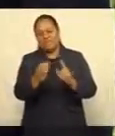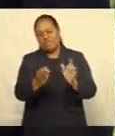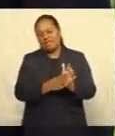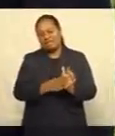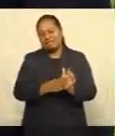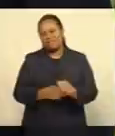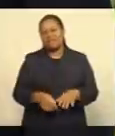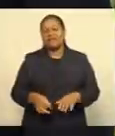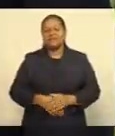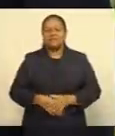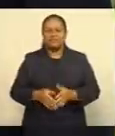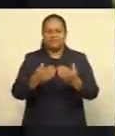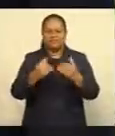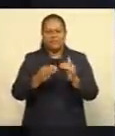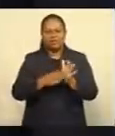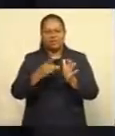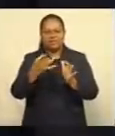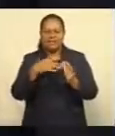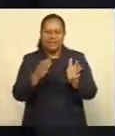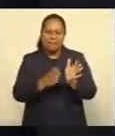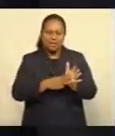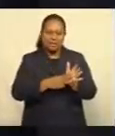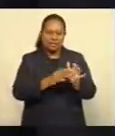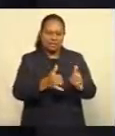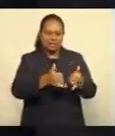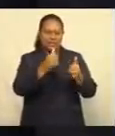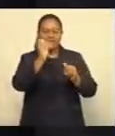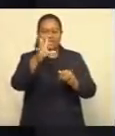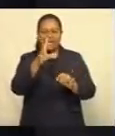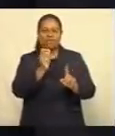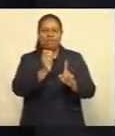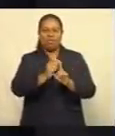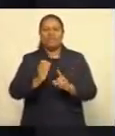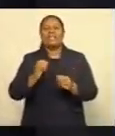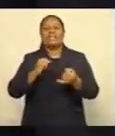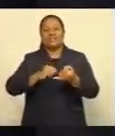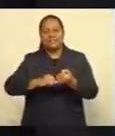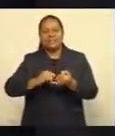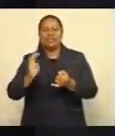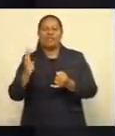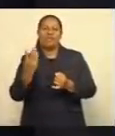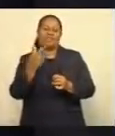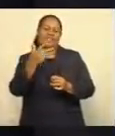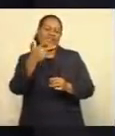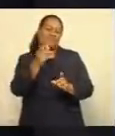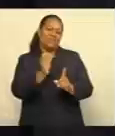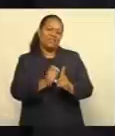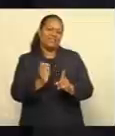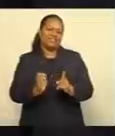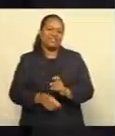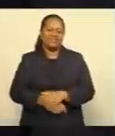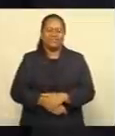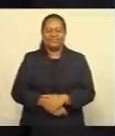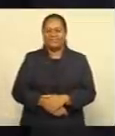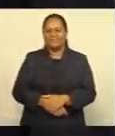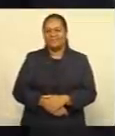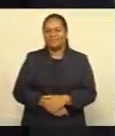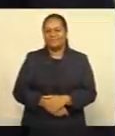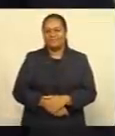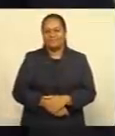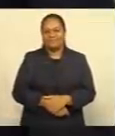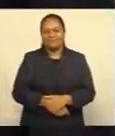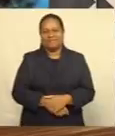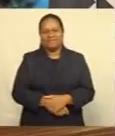is third on the Ron Massey Cup table with 10 points, and the Silktails are fourth with 8 points. Aquila Dama,